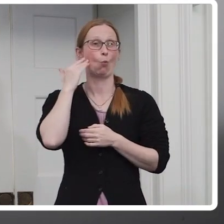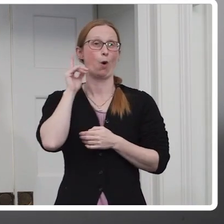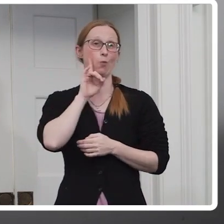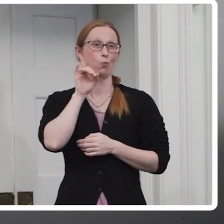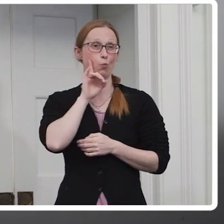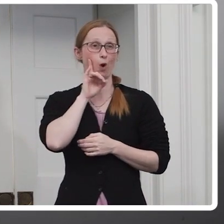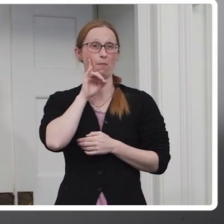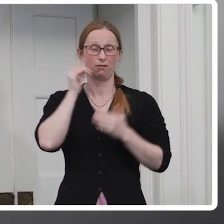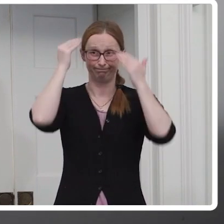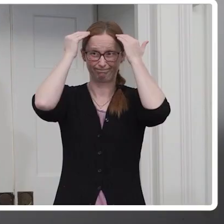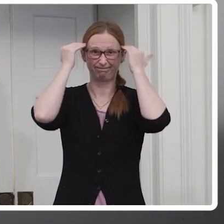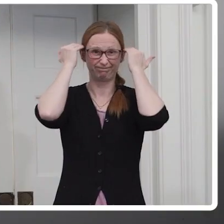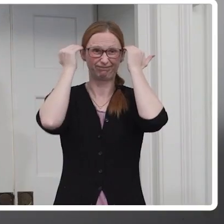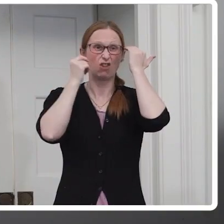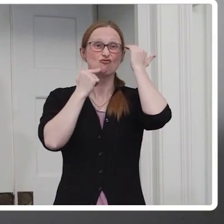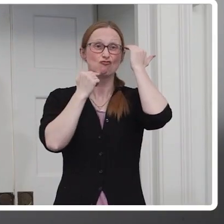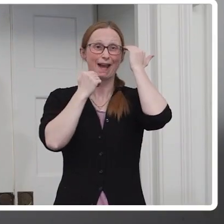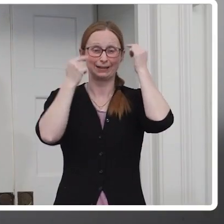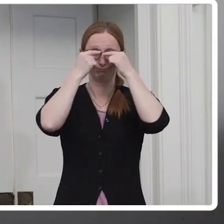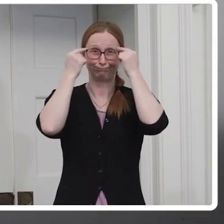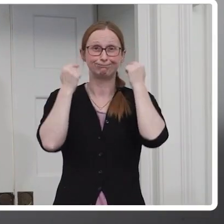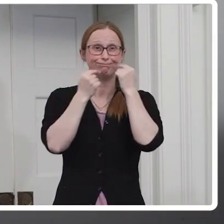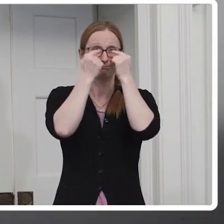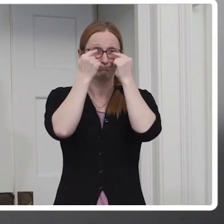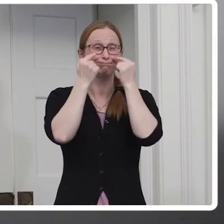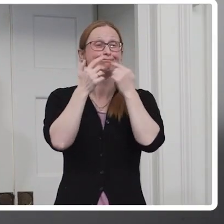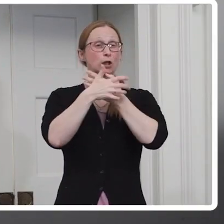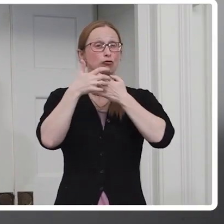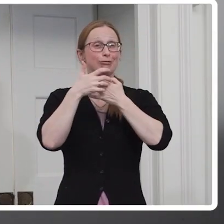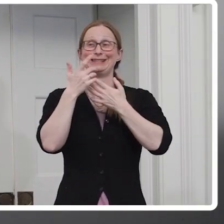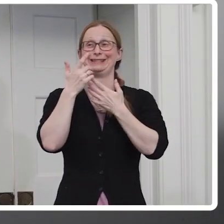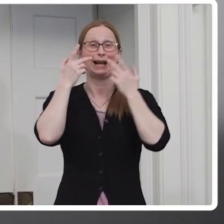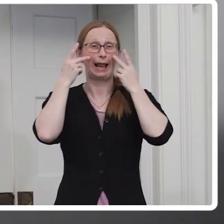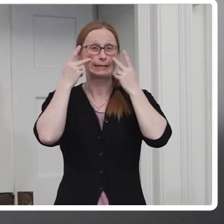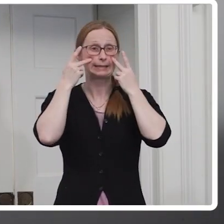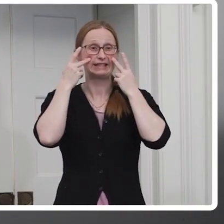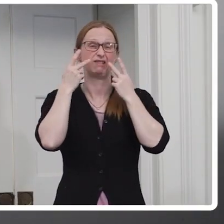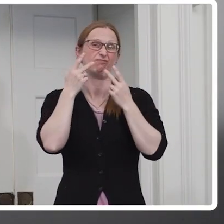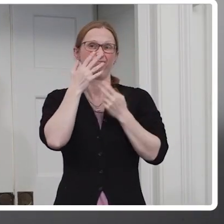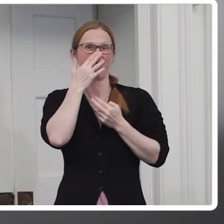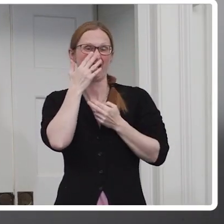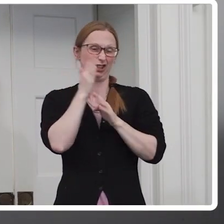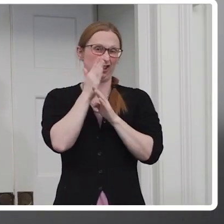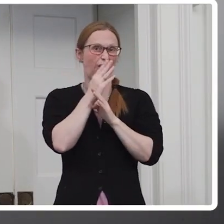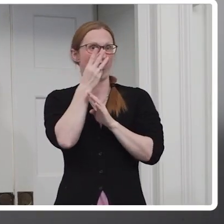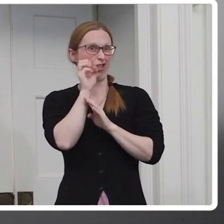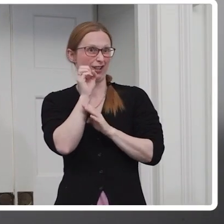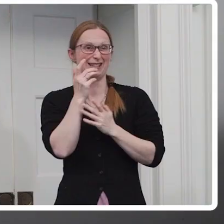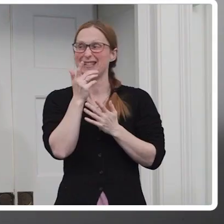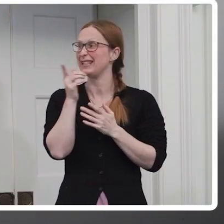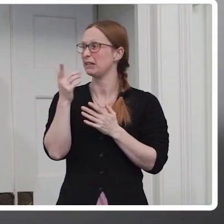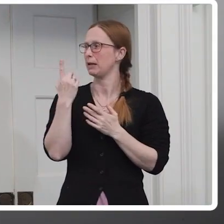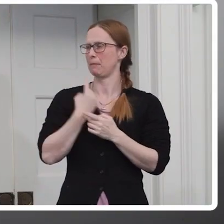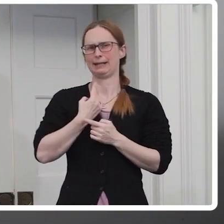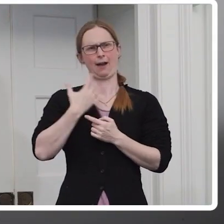short red hair, round green and tortoiseshell glasses, and I'm in my early 30s, and